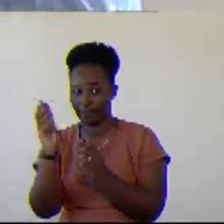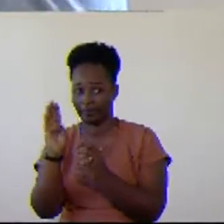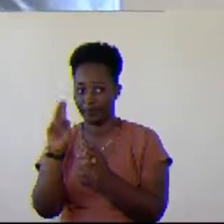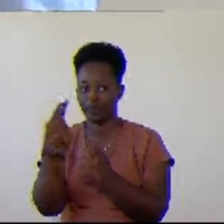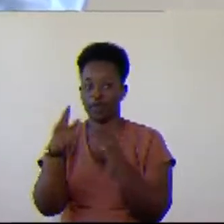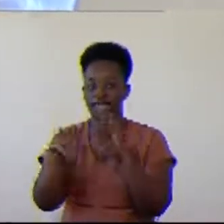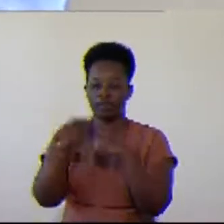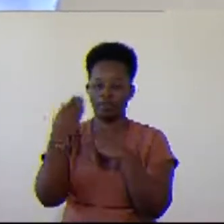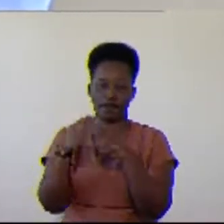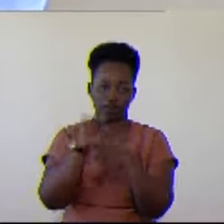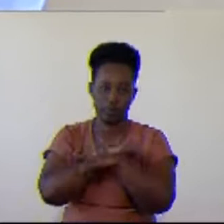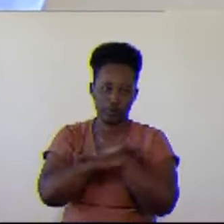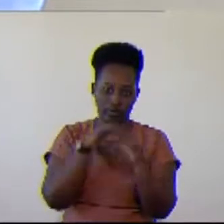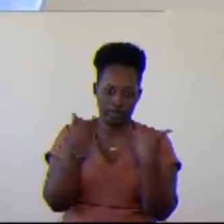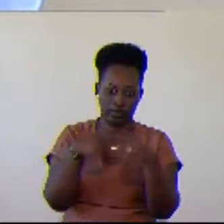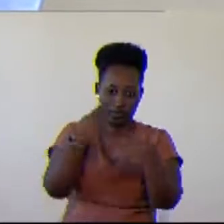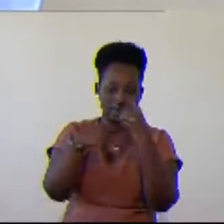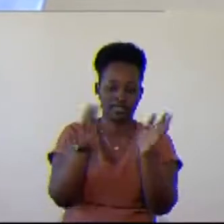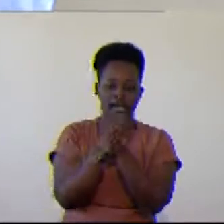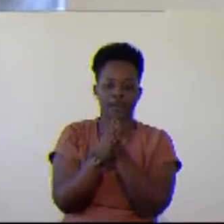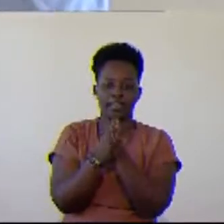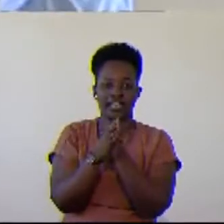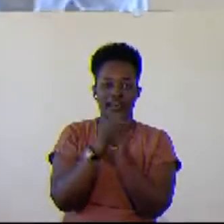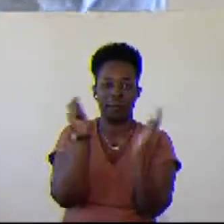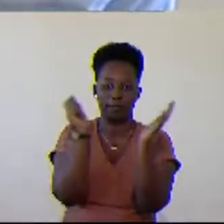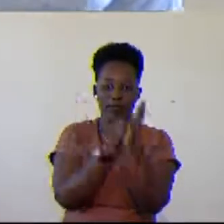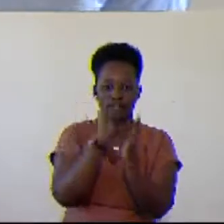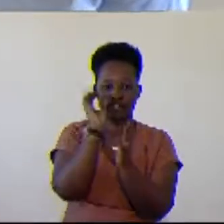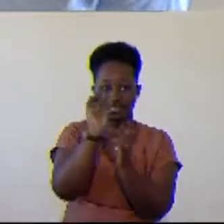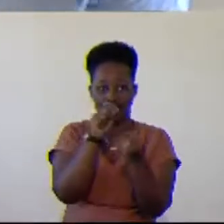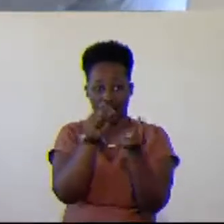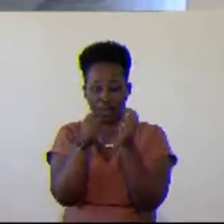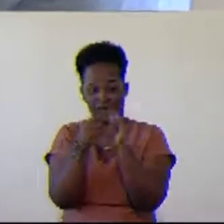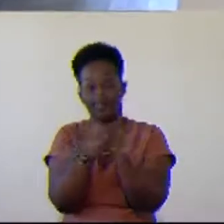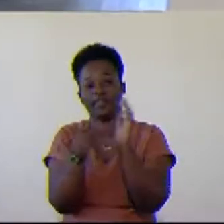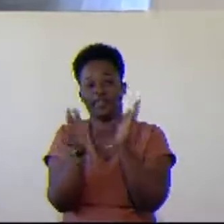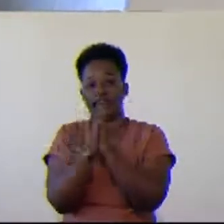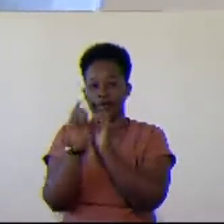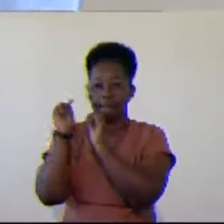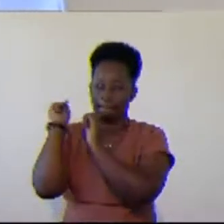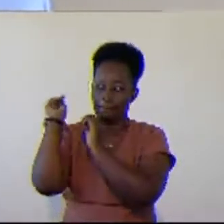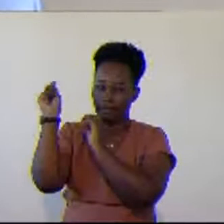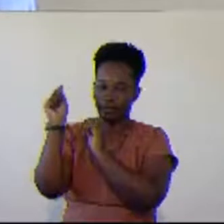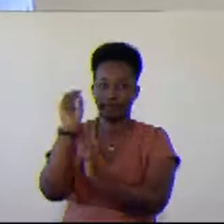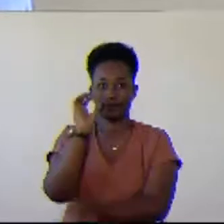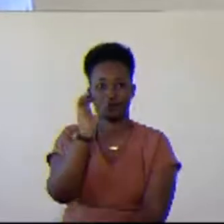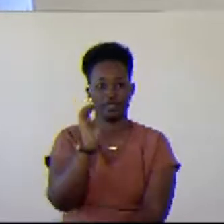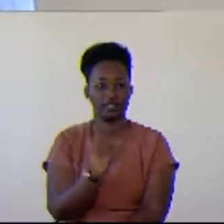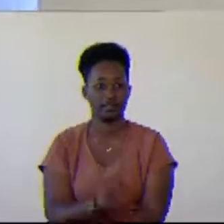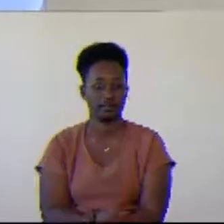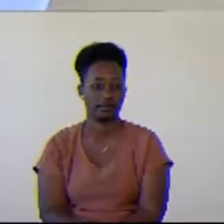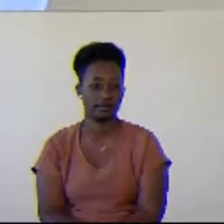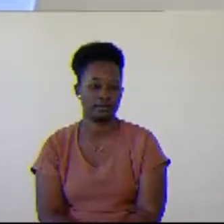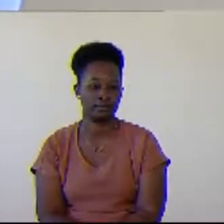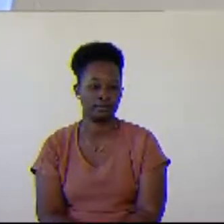we complete with the point C. So I remove the plumb line again, then I suspend it at point C. Point C is right